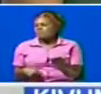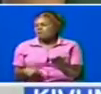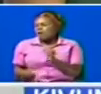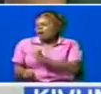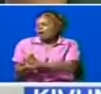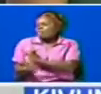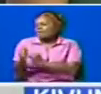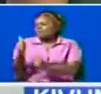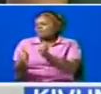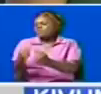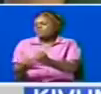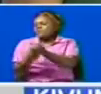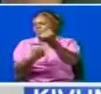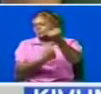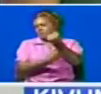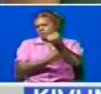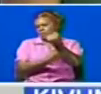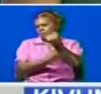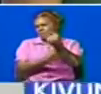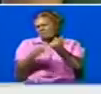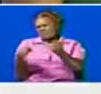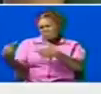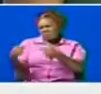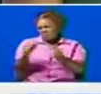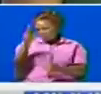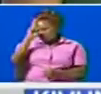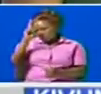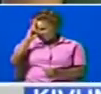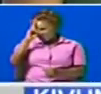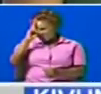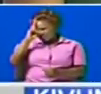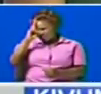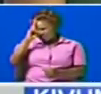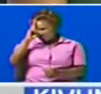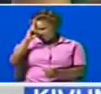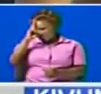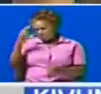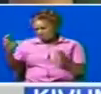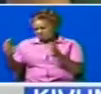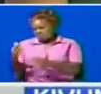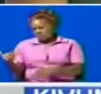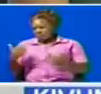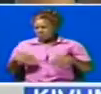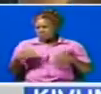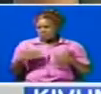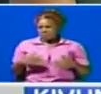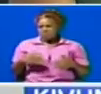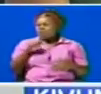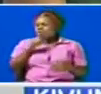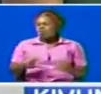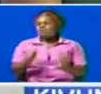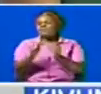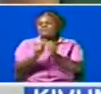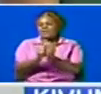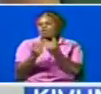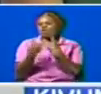advice are they giving to their supporters? Because with this confrontation with police, at the end of the day, you have the residents, the young people that you're talking about, the 10-year-old